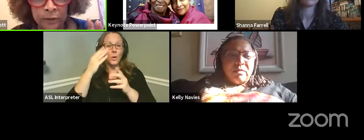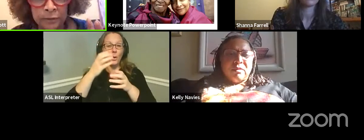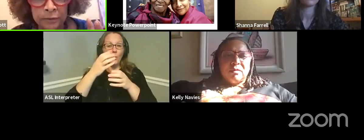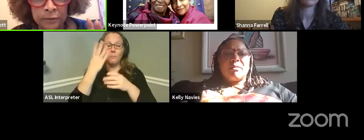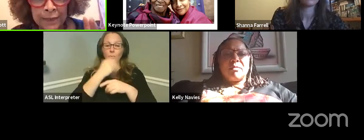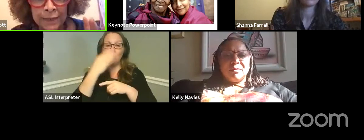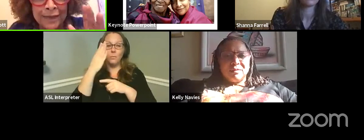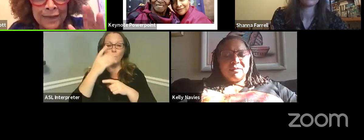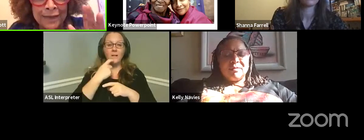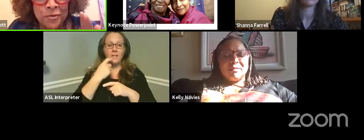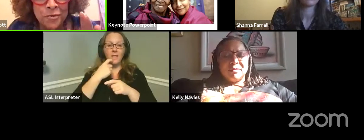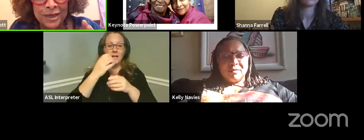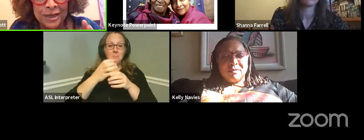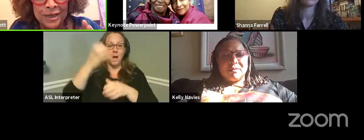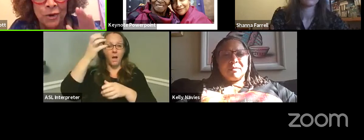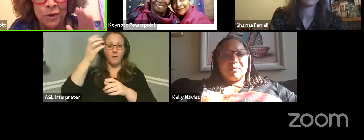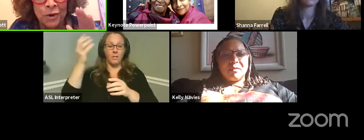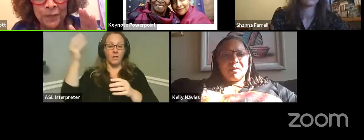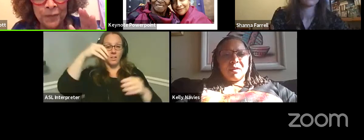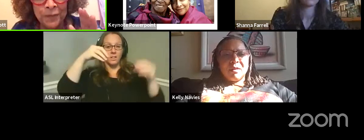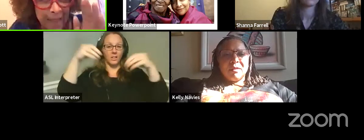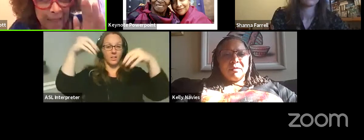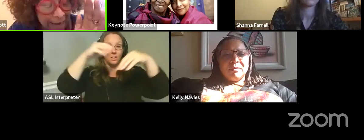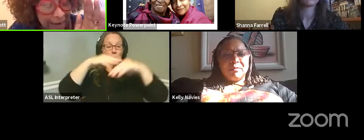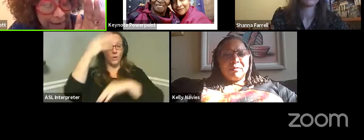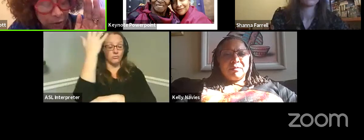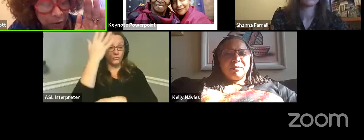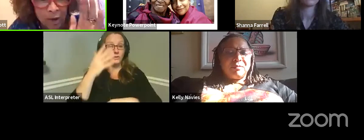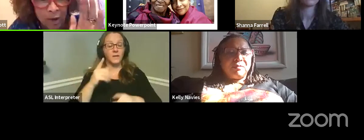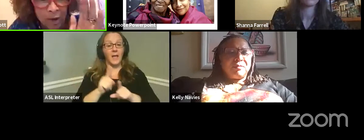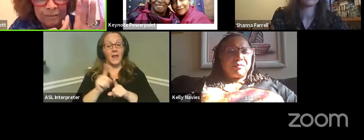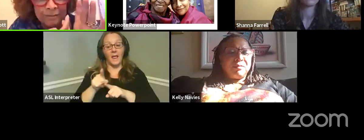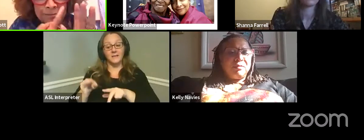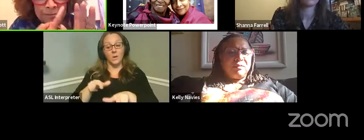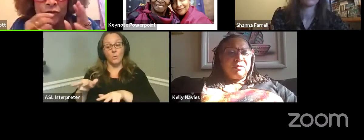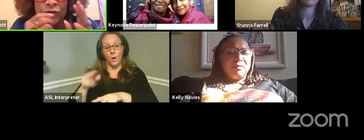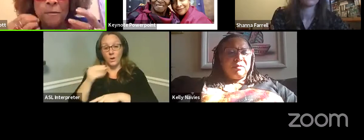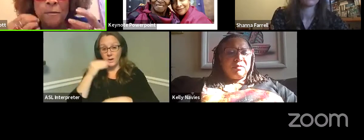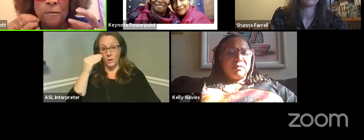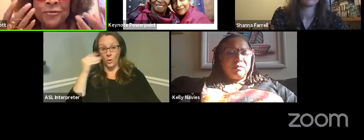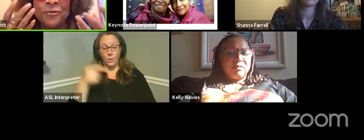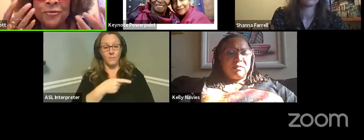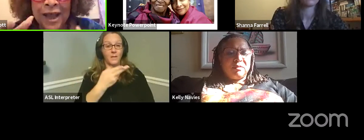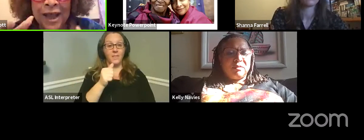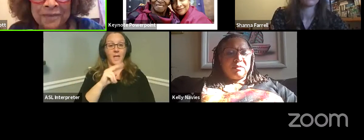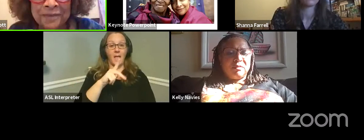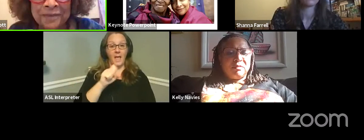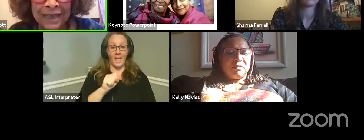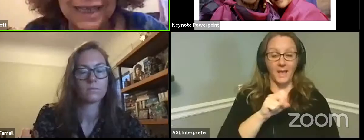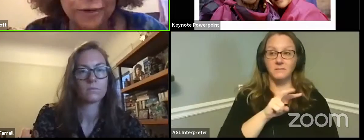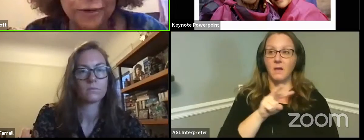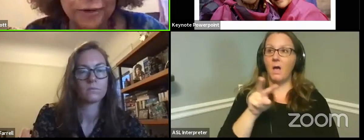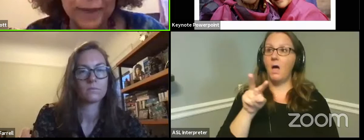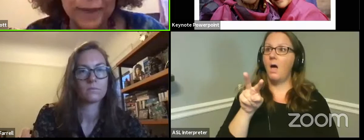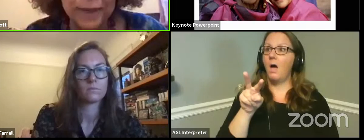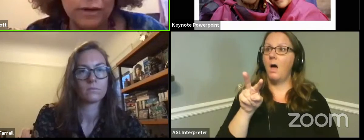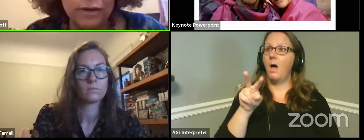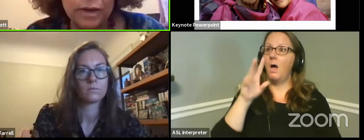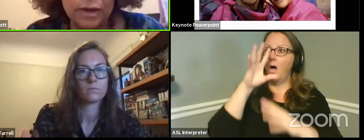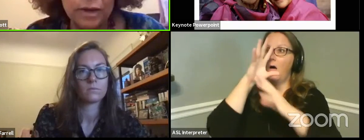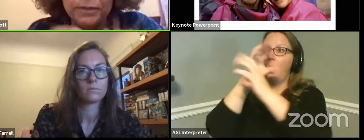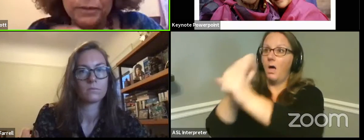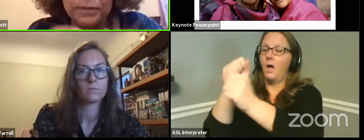color. And as they're walking home, Hanks would go up because they were mesmerized by the glitter of the